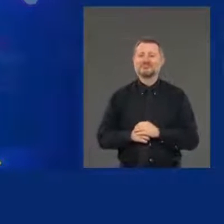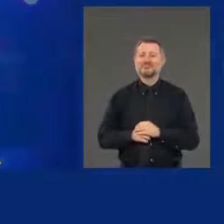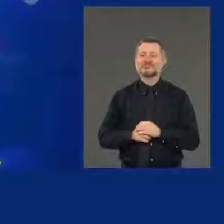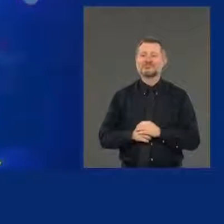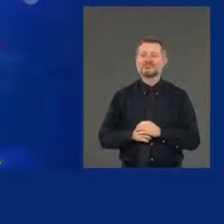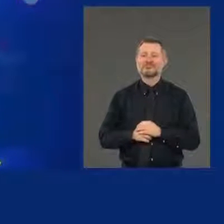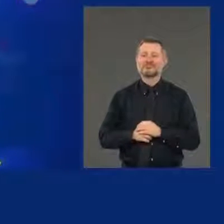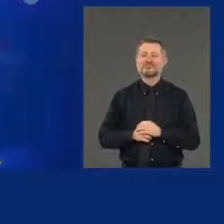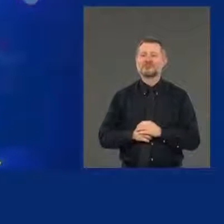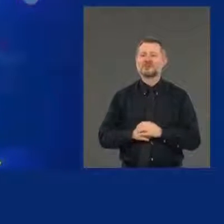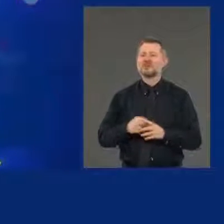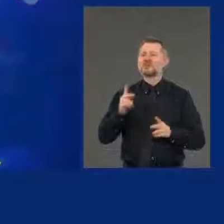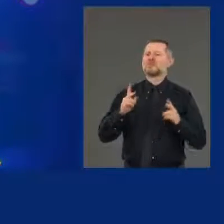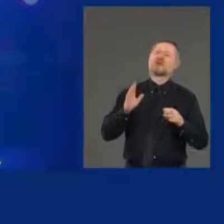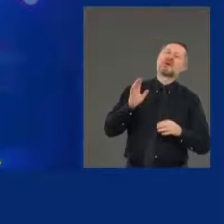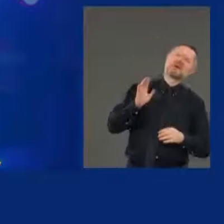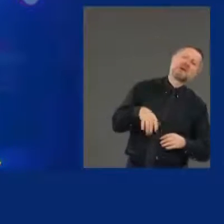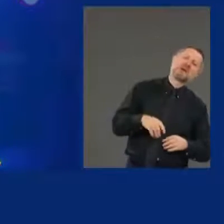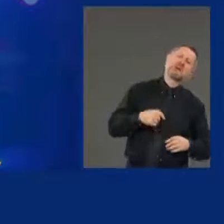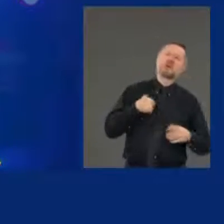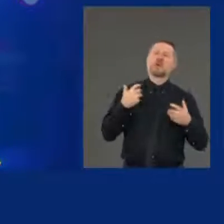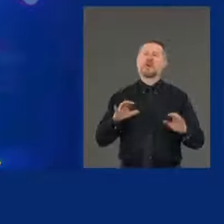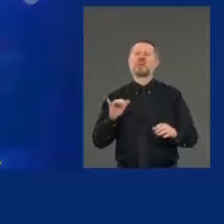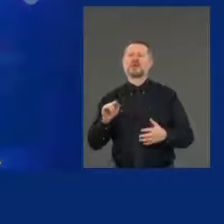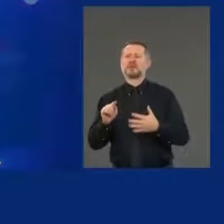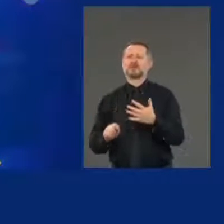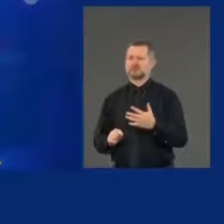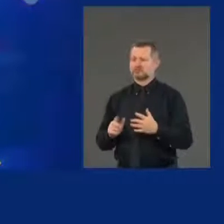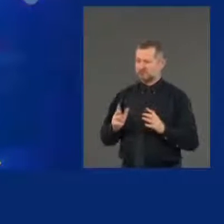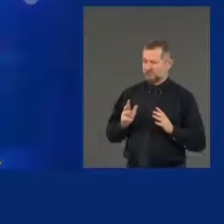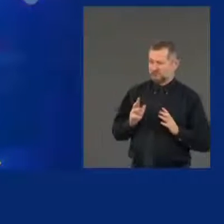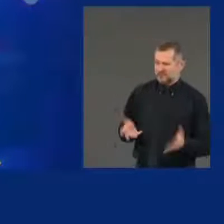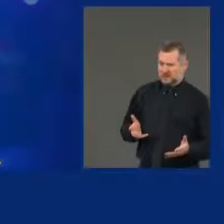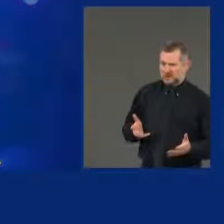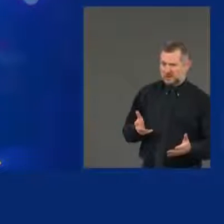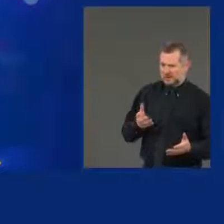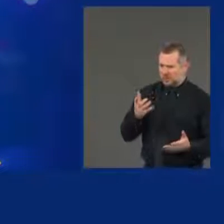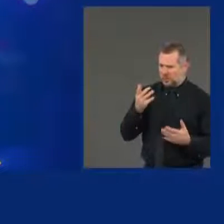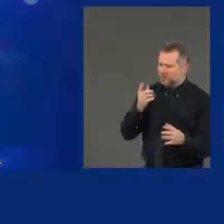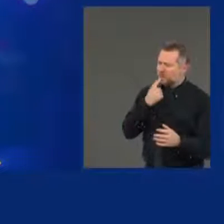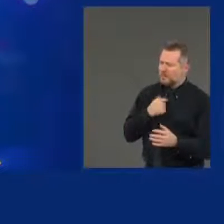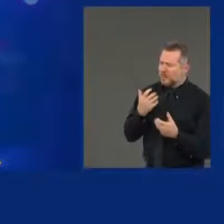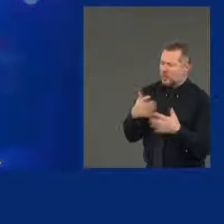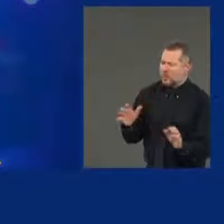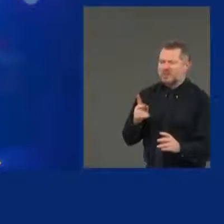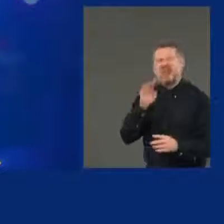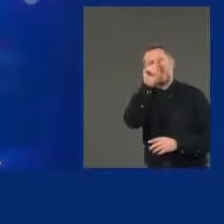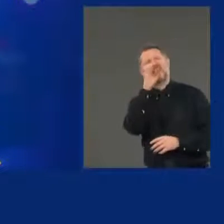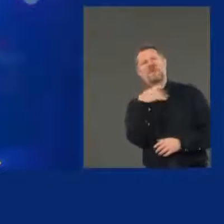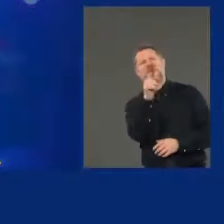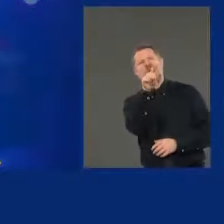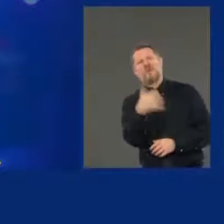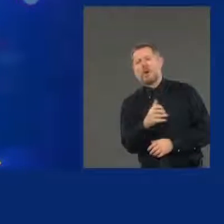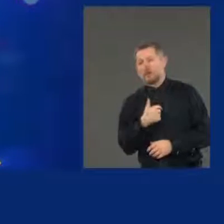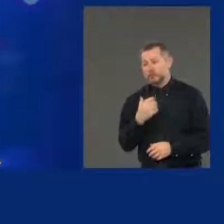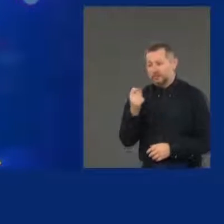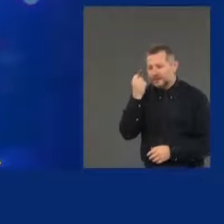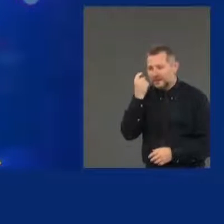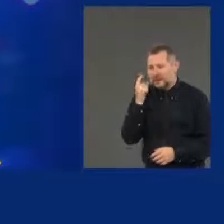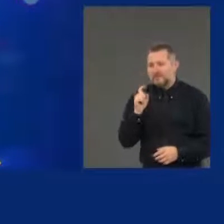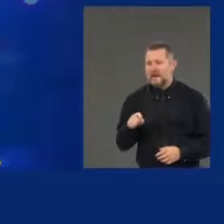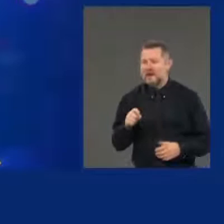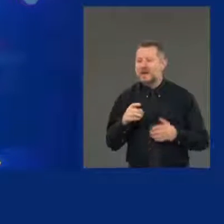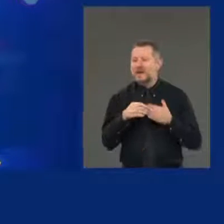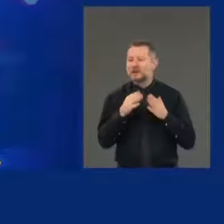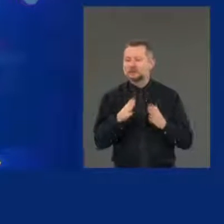Well, I want to say what we don't want. Fine, you come to the meeting and say what you don't want. But you need leadership in the local